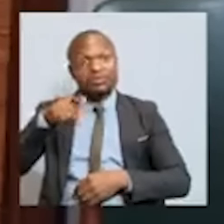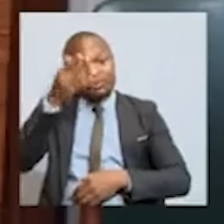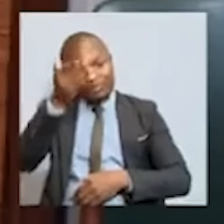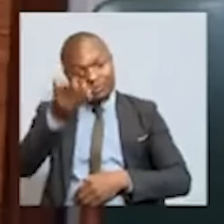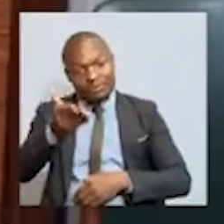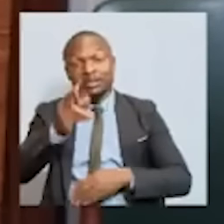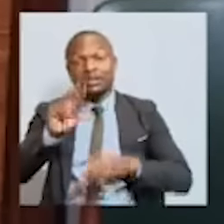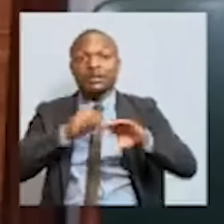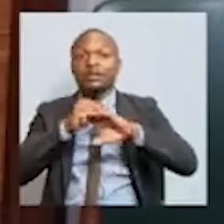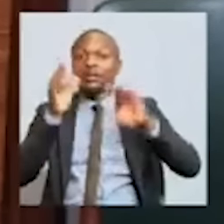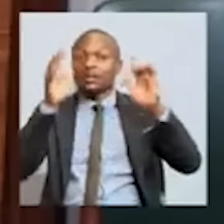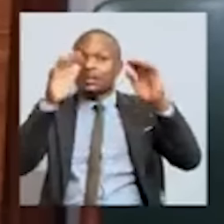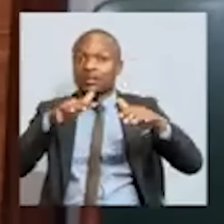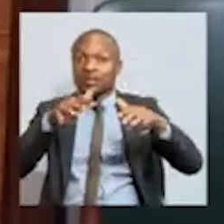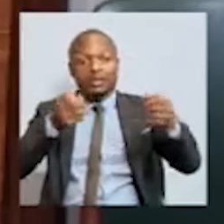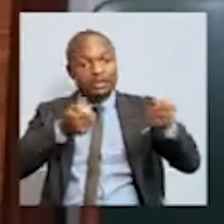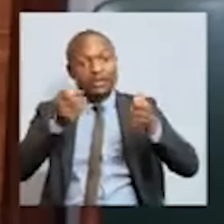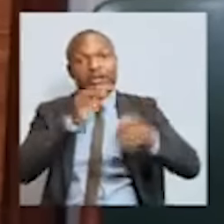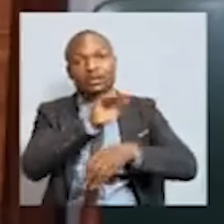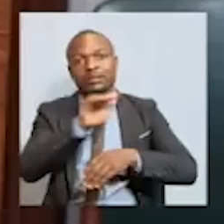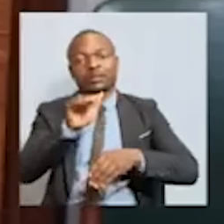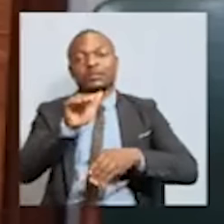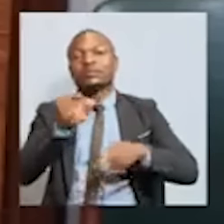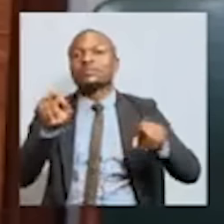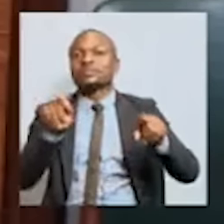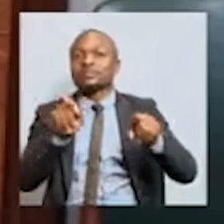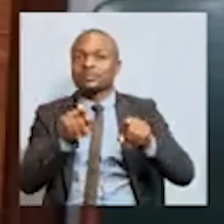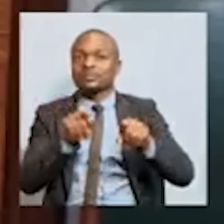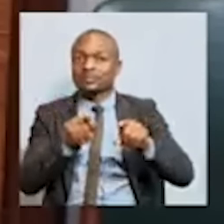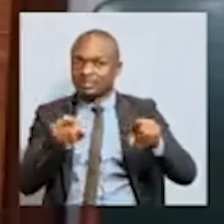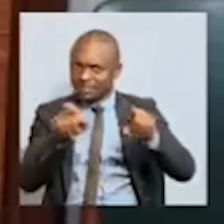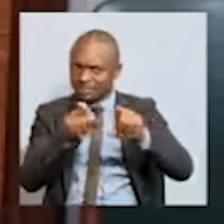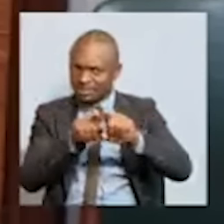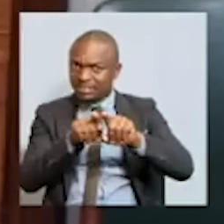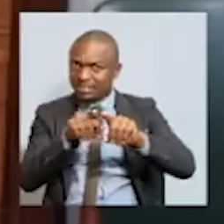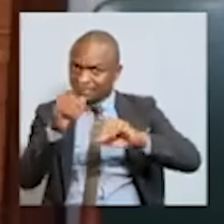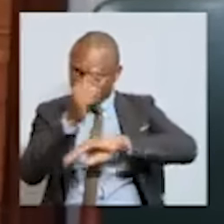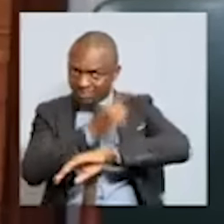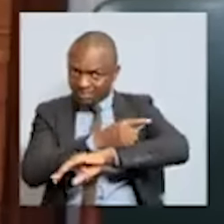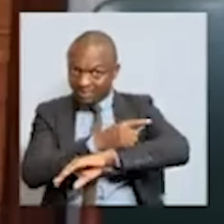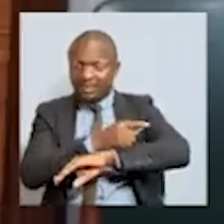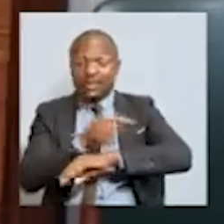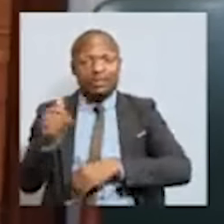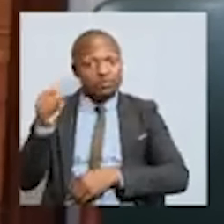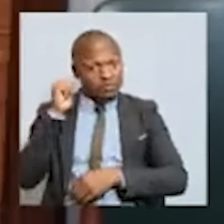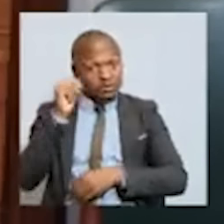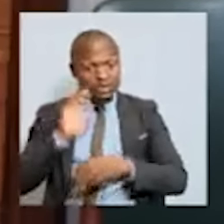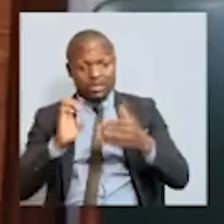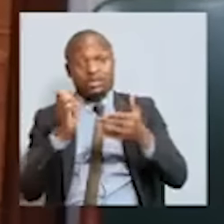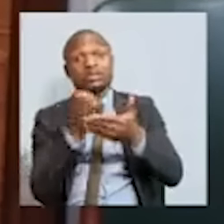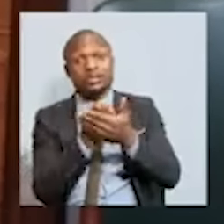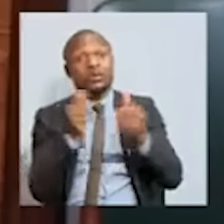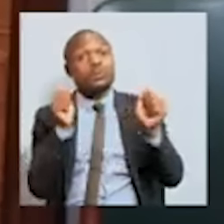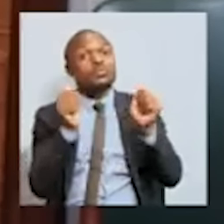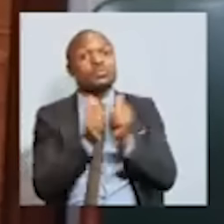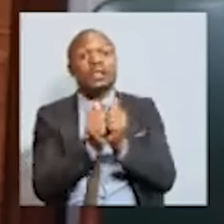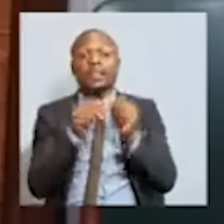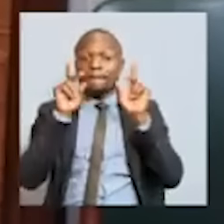National Assembly car park at the material time. He also denied engaging in